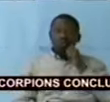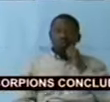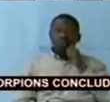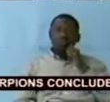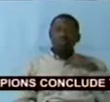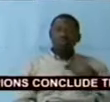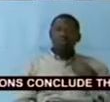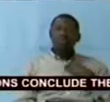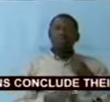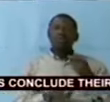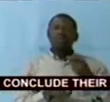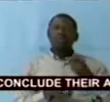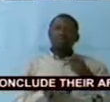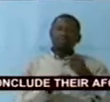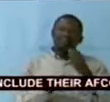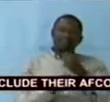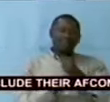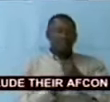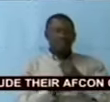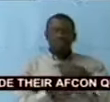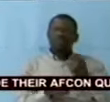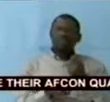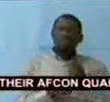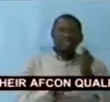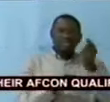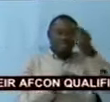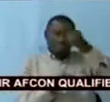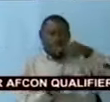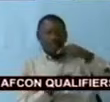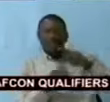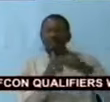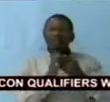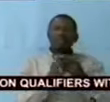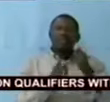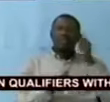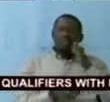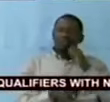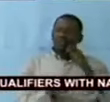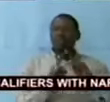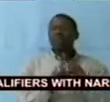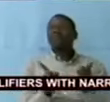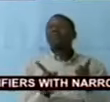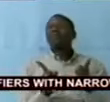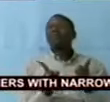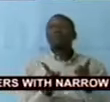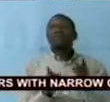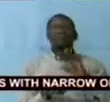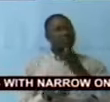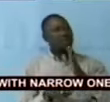design and the use may be different. It may have been designed with